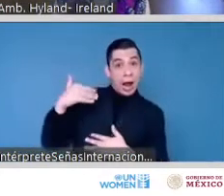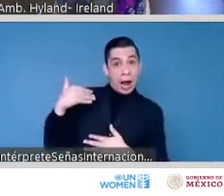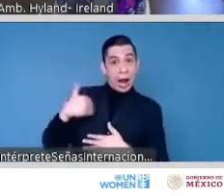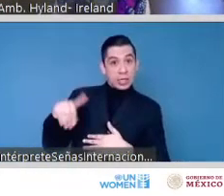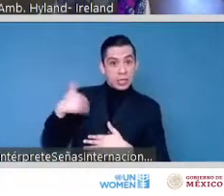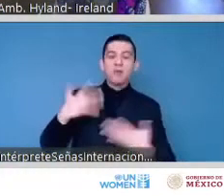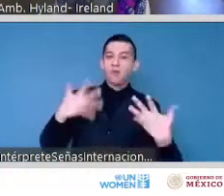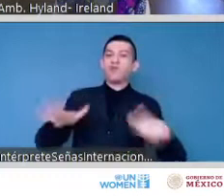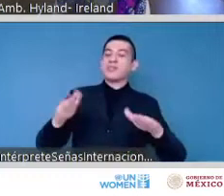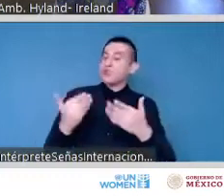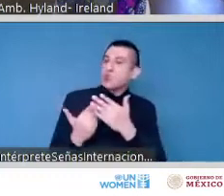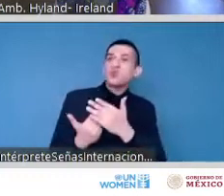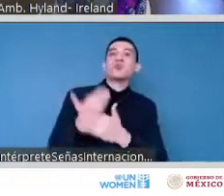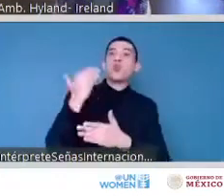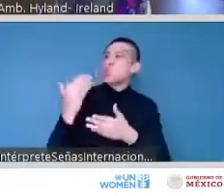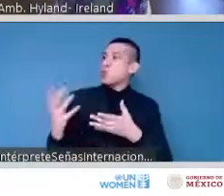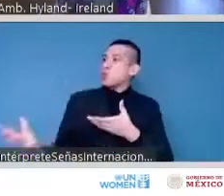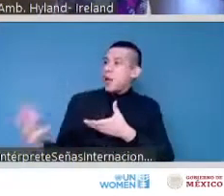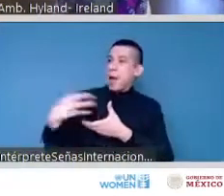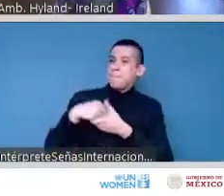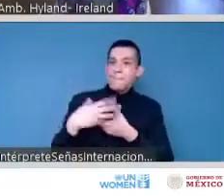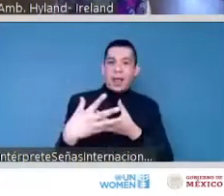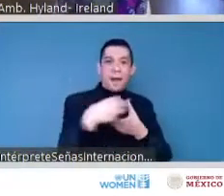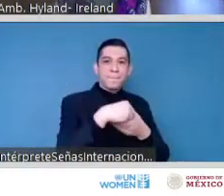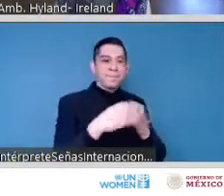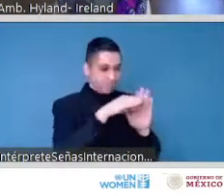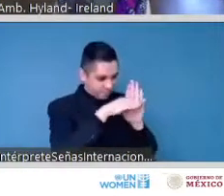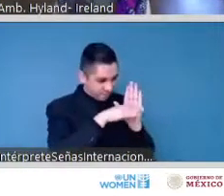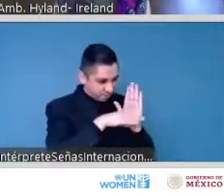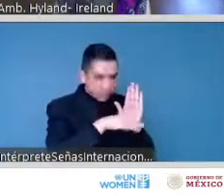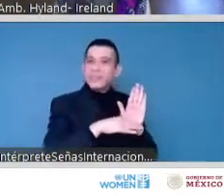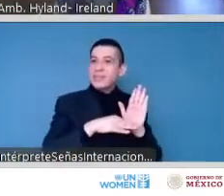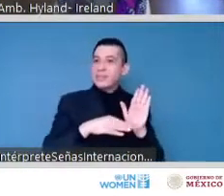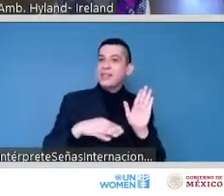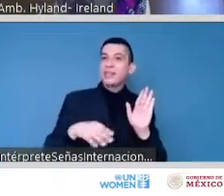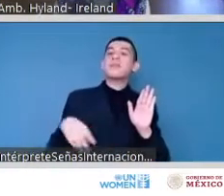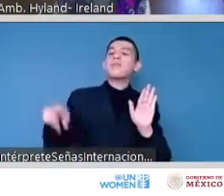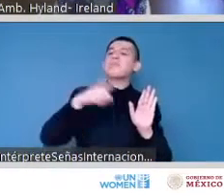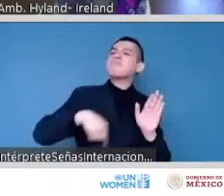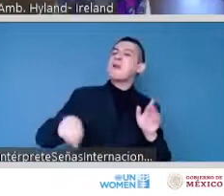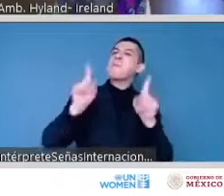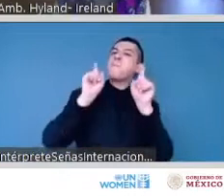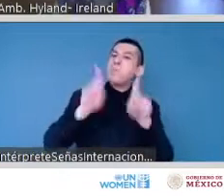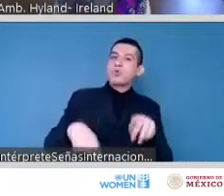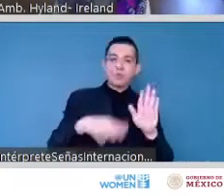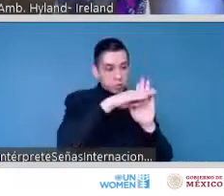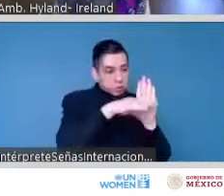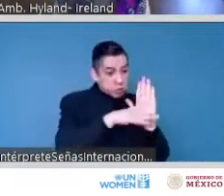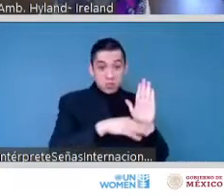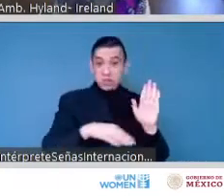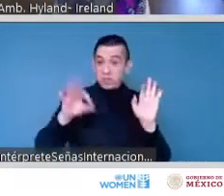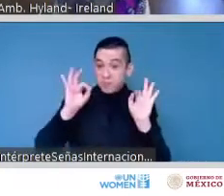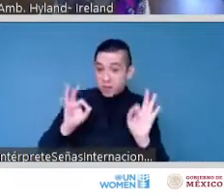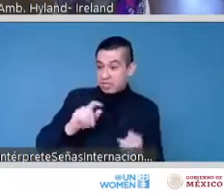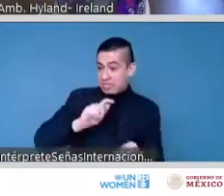points, but rather redesign the process themselves. The second of three points, quick points to highlight, is one of